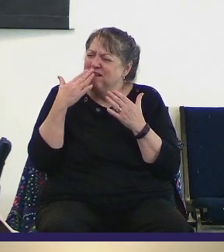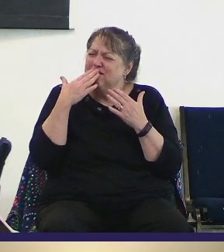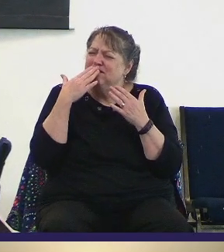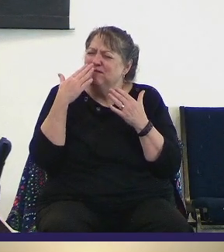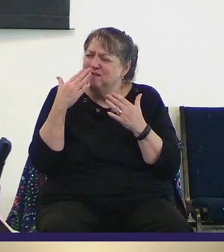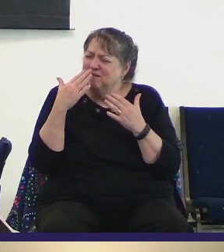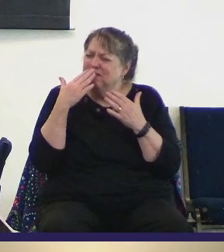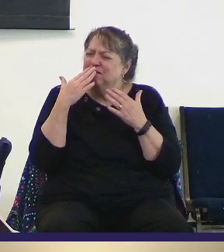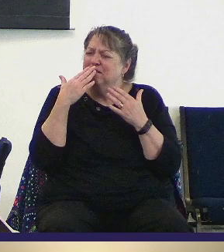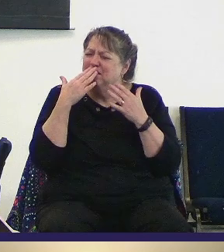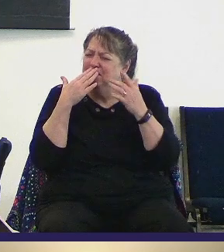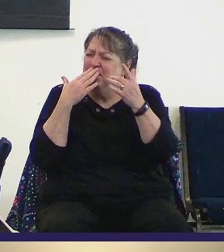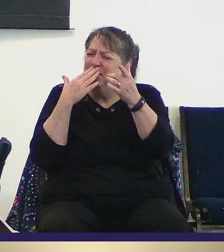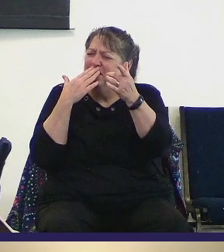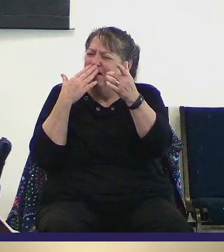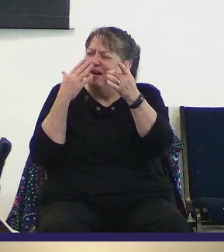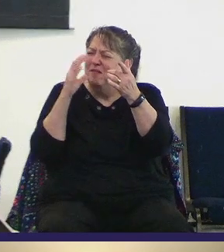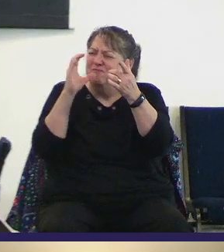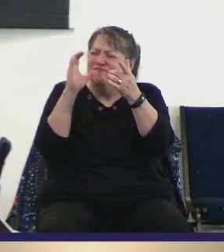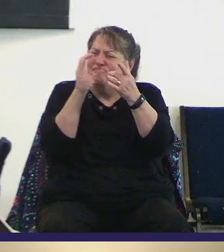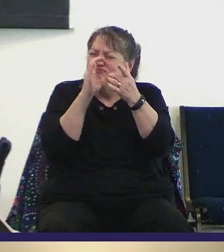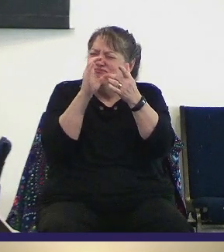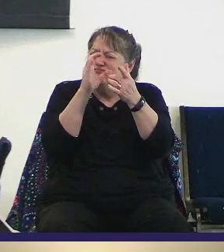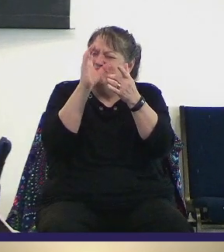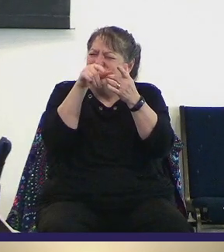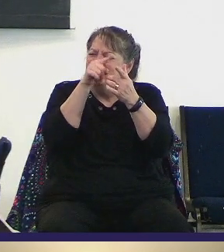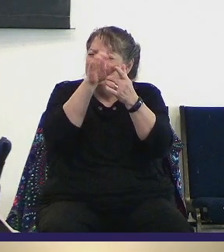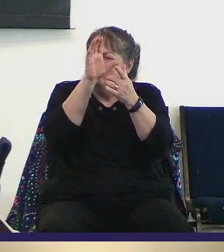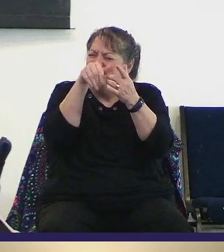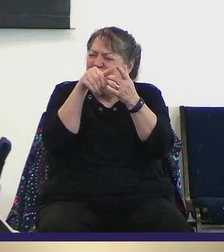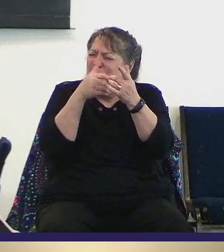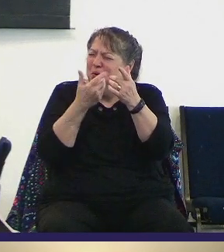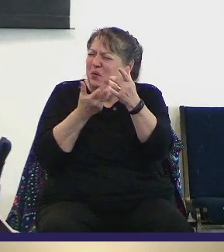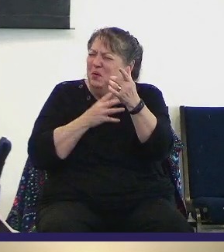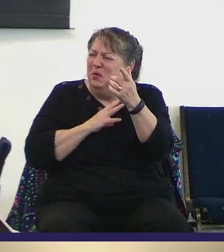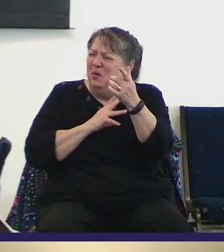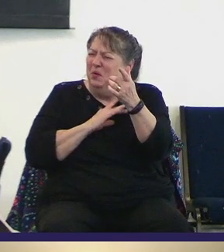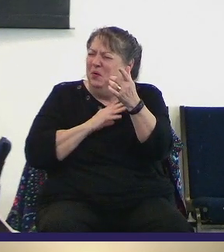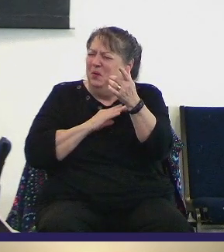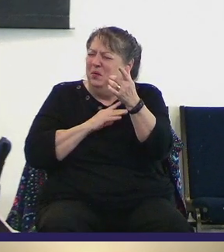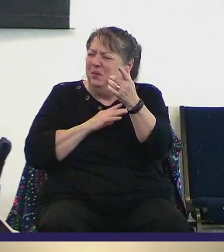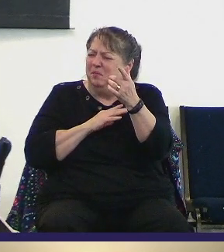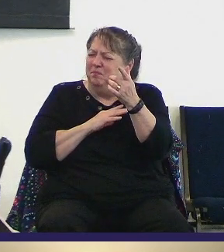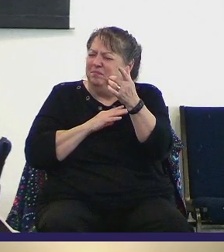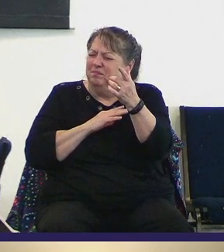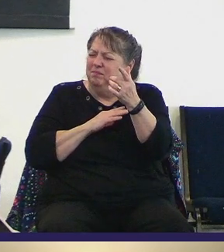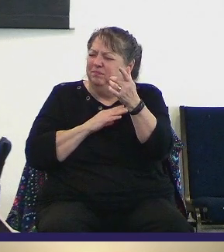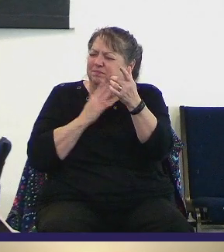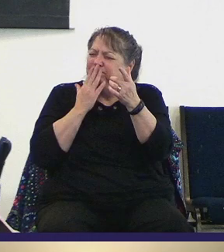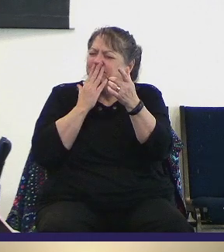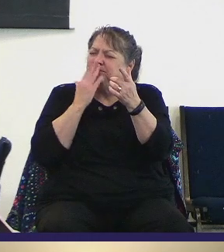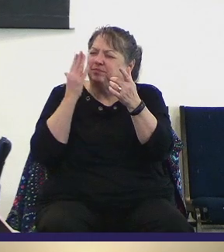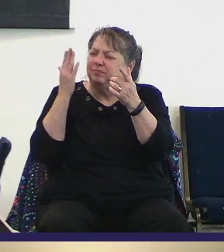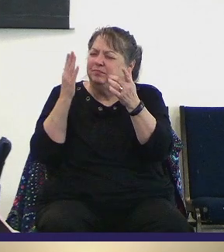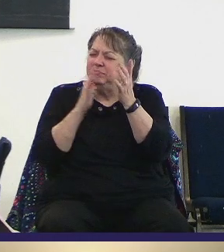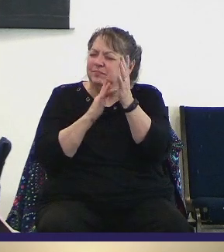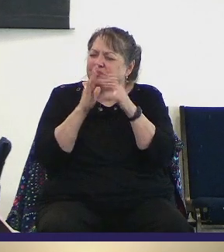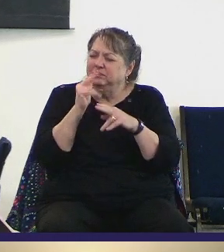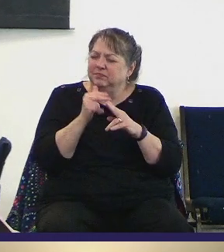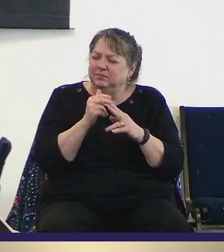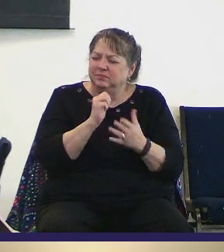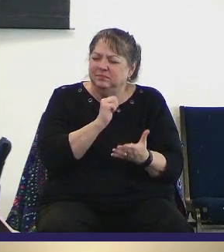Lord, for what you did there for us, Lord, on that cross. In Jesus' name, amen.